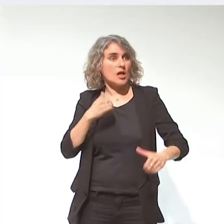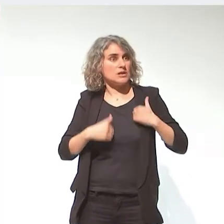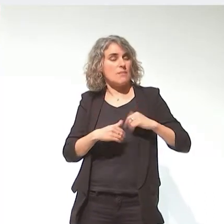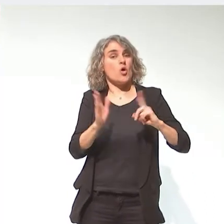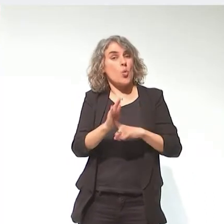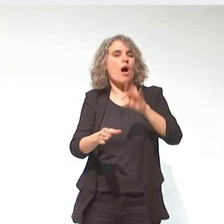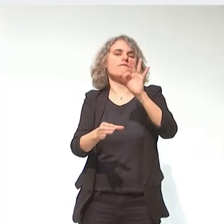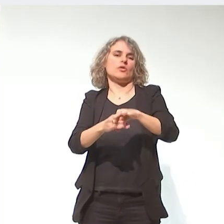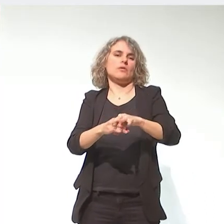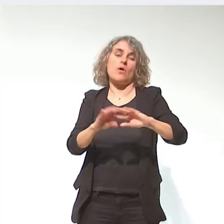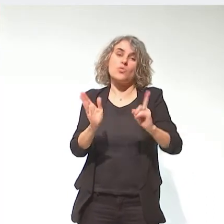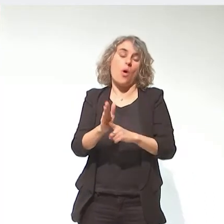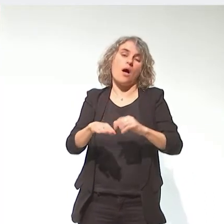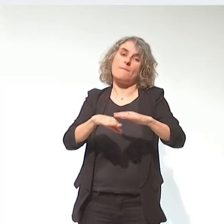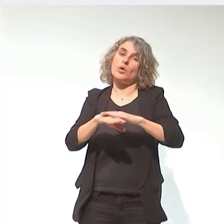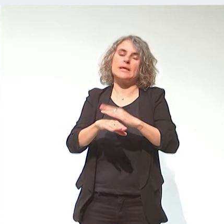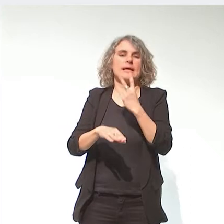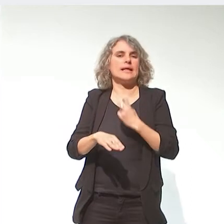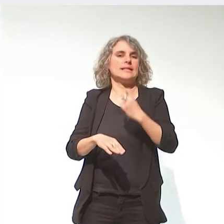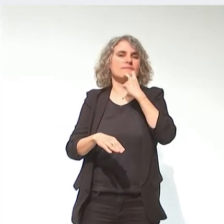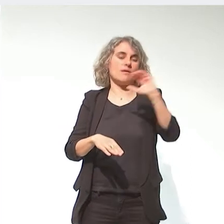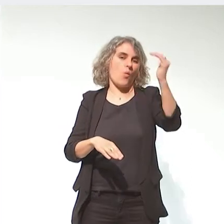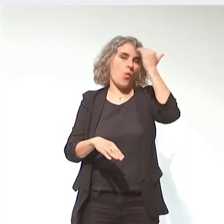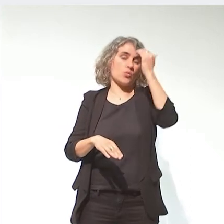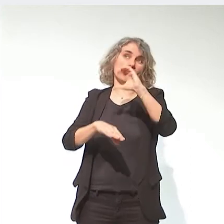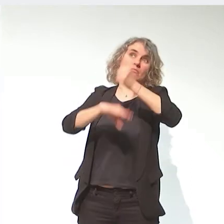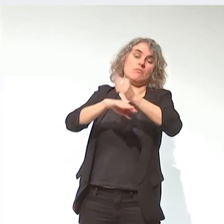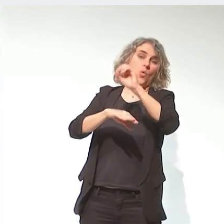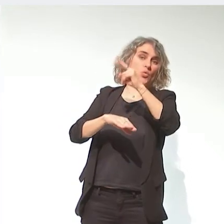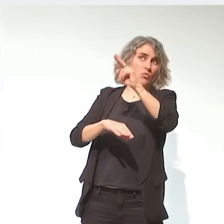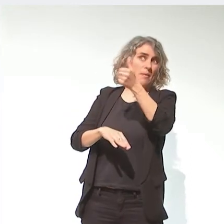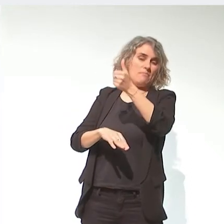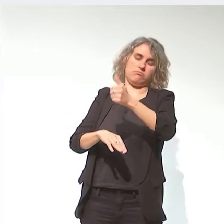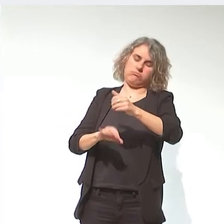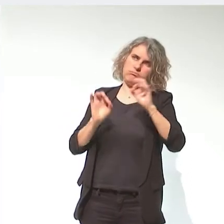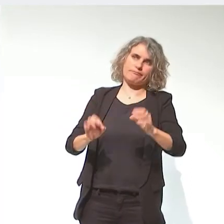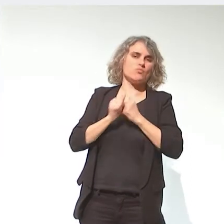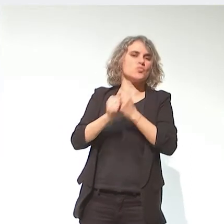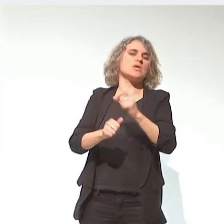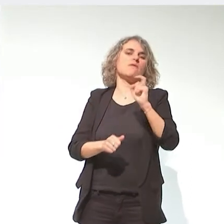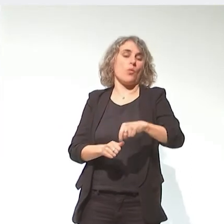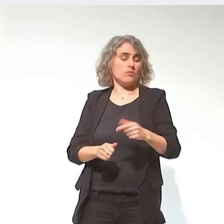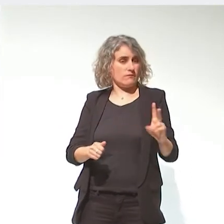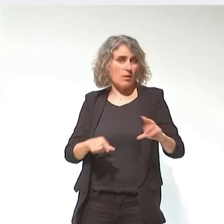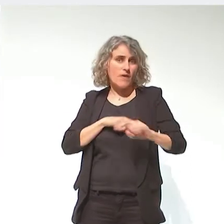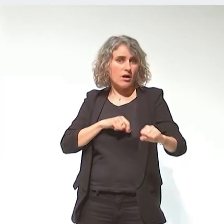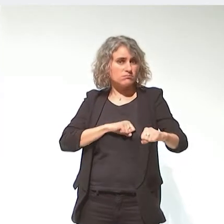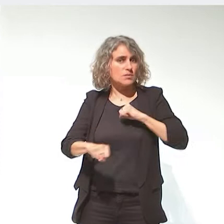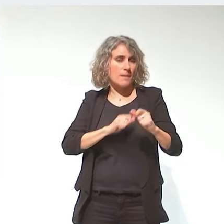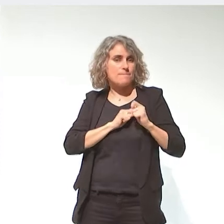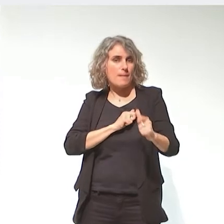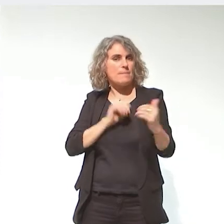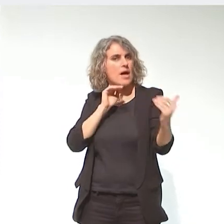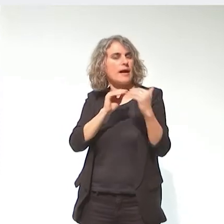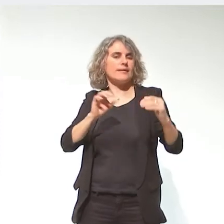We need to make sure that the disabled should have rights by the way they're acknowledged